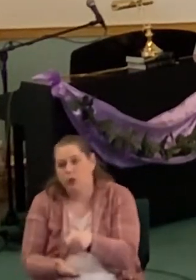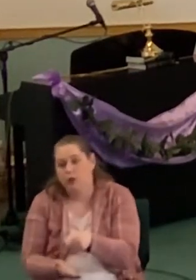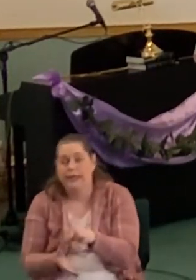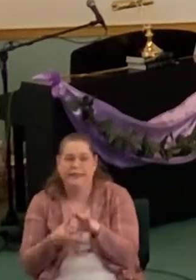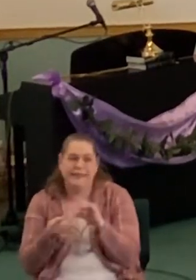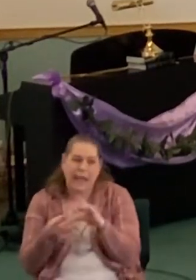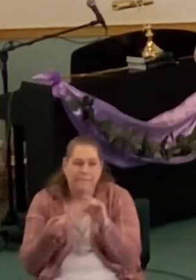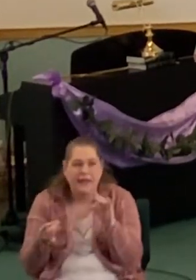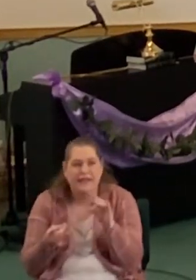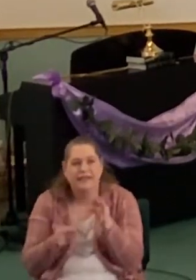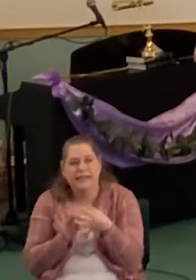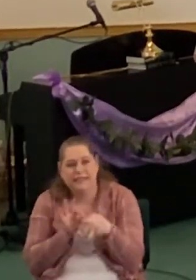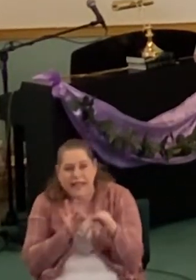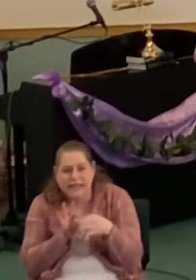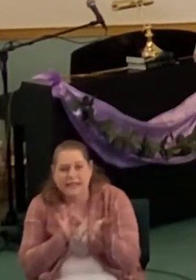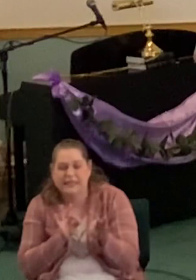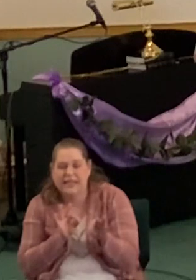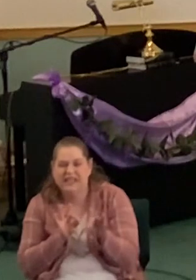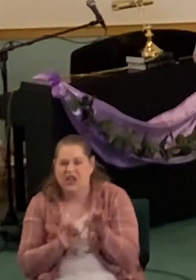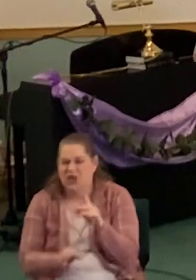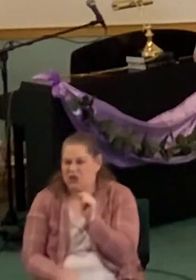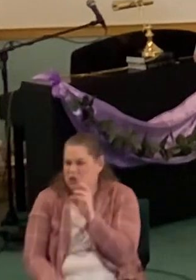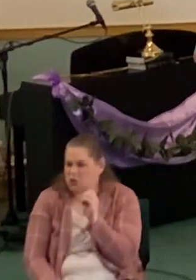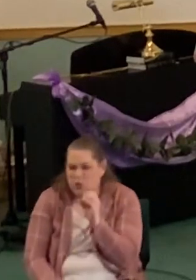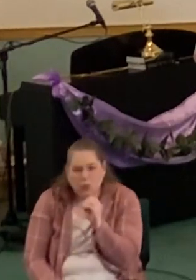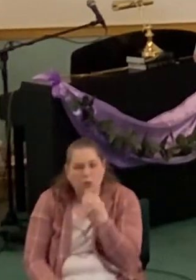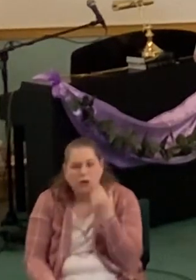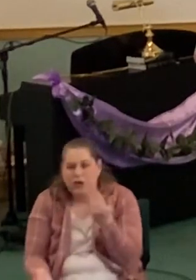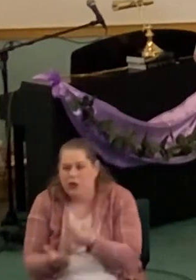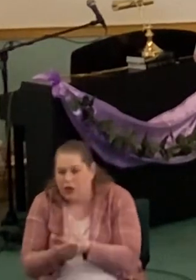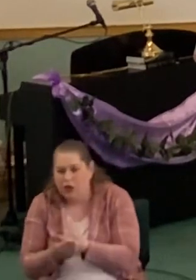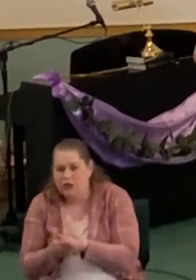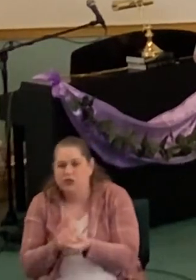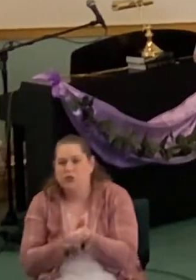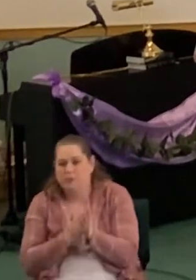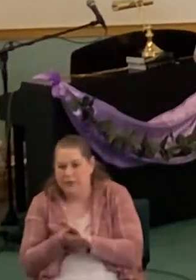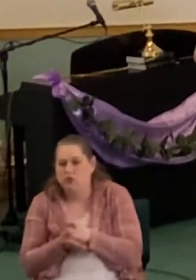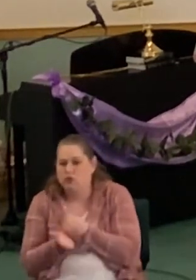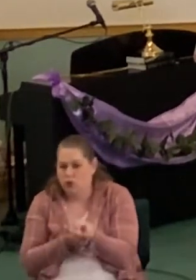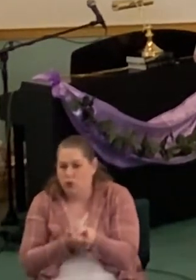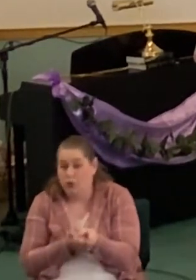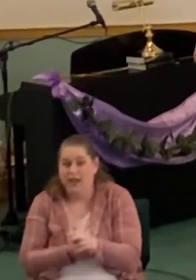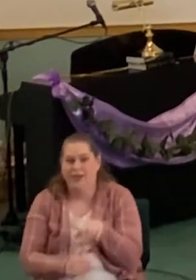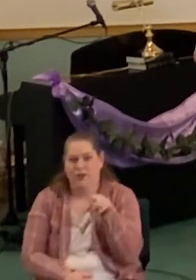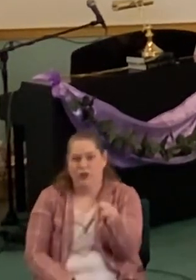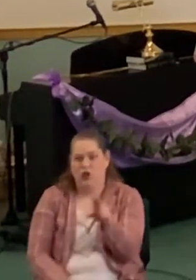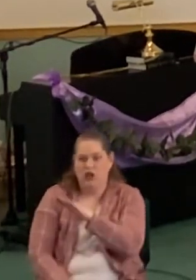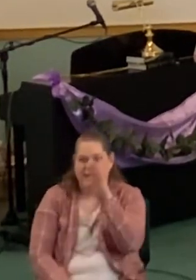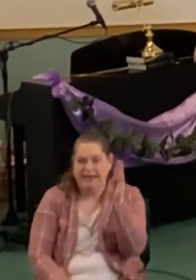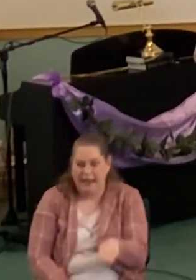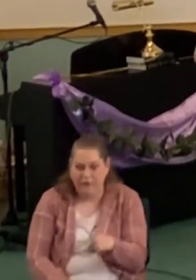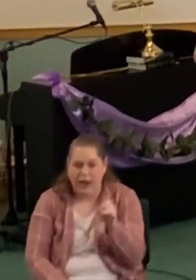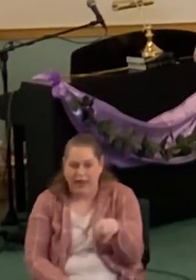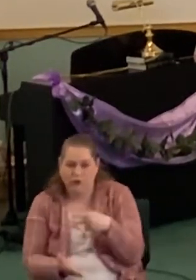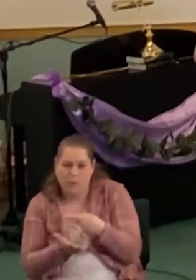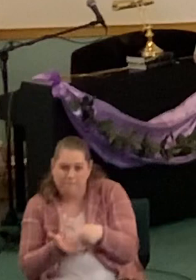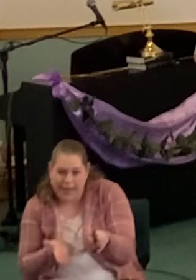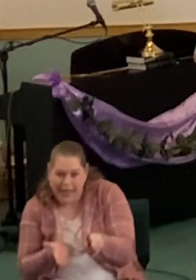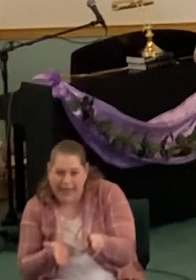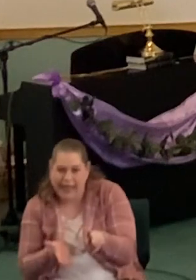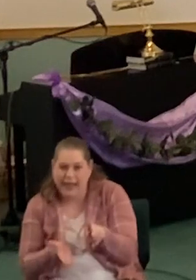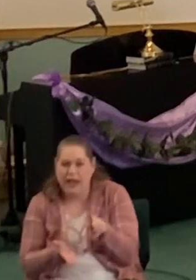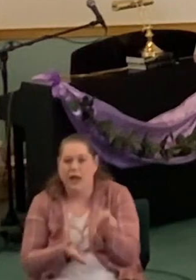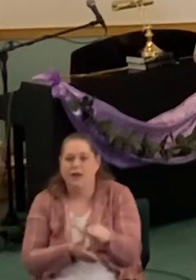Statements or sentences that sounded too good to be true. Things like, you'll never have to pay another energy bill if you put